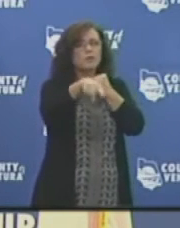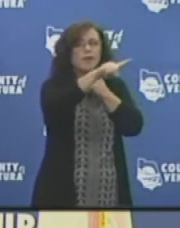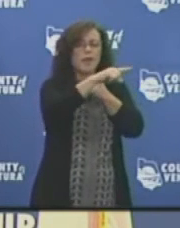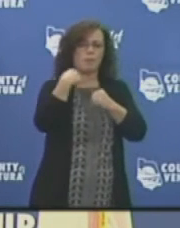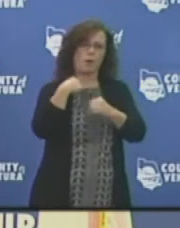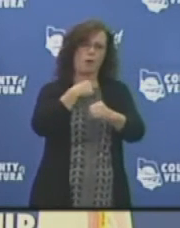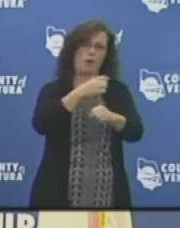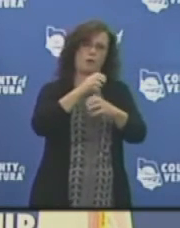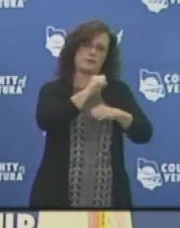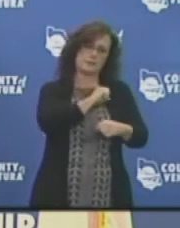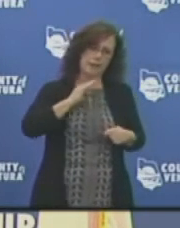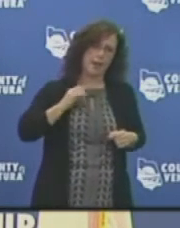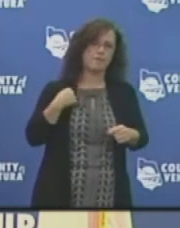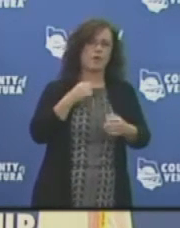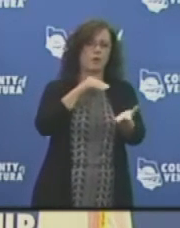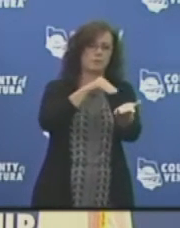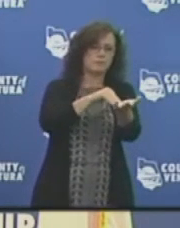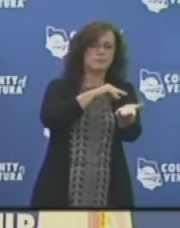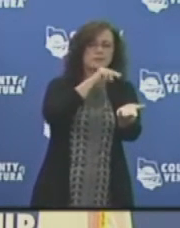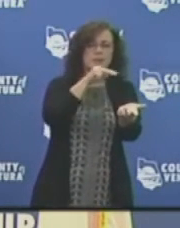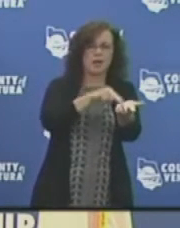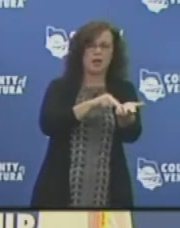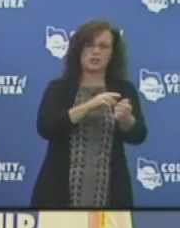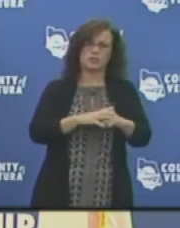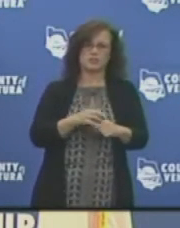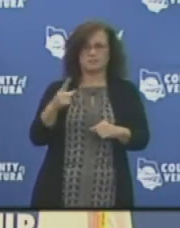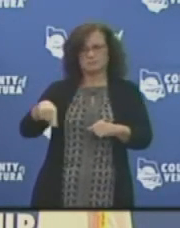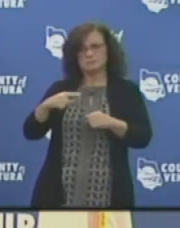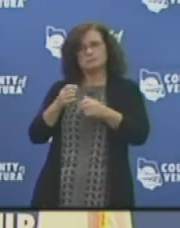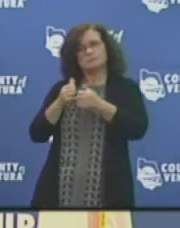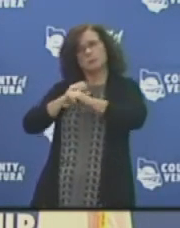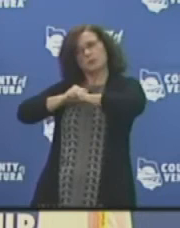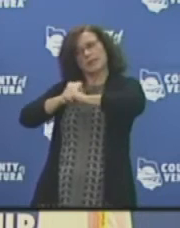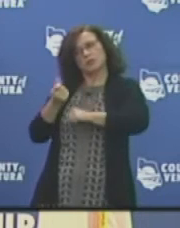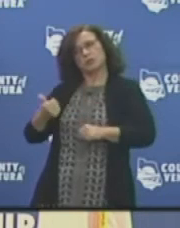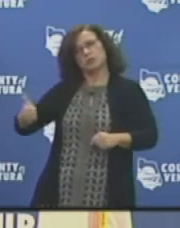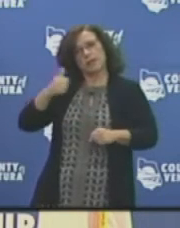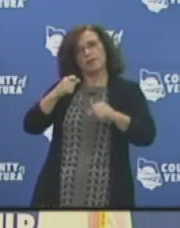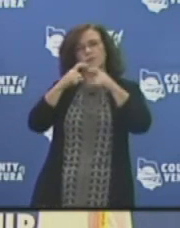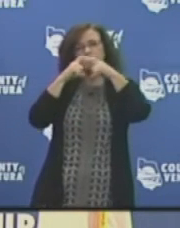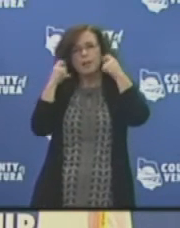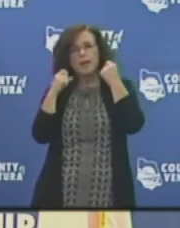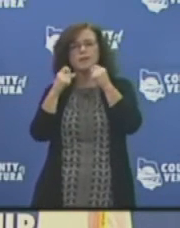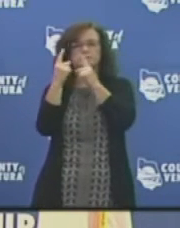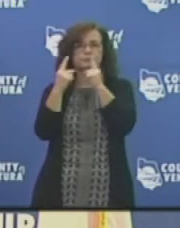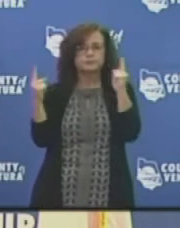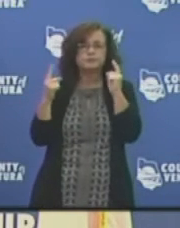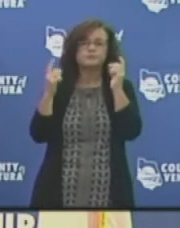the measures that you all know are needed in order to prevent the spread in our community.